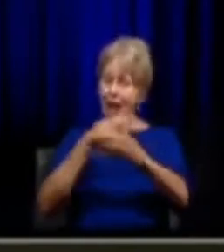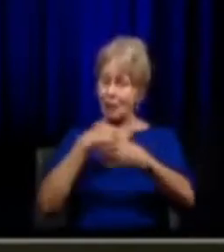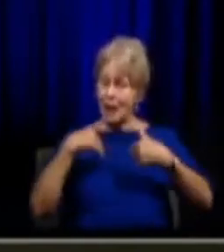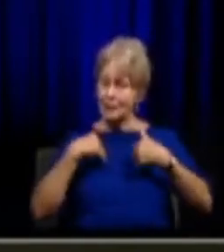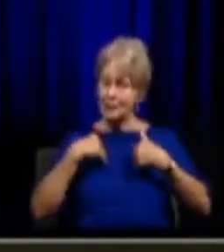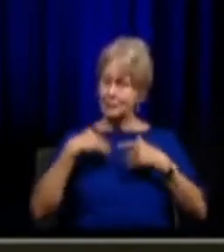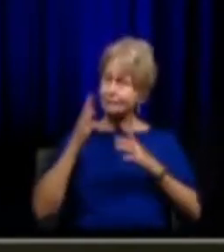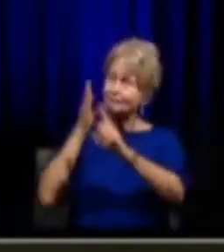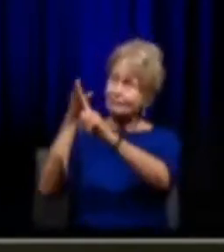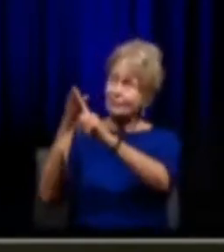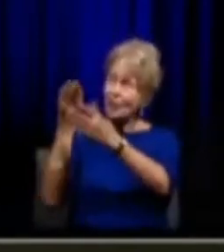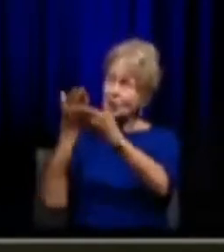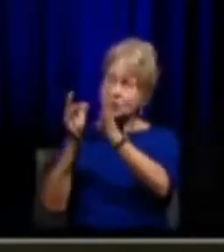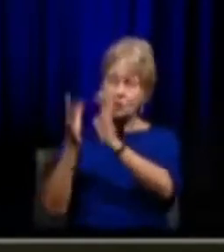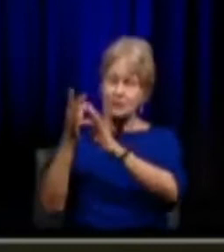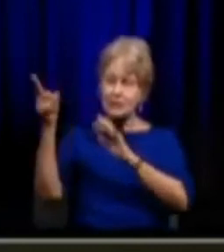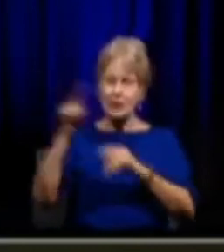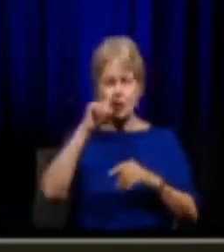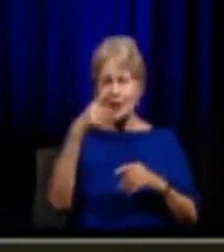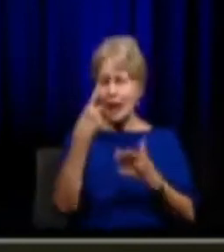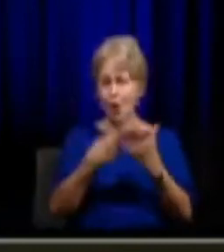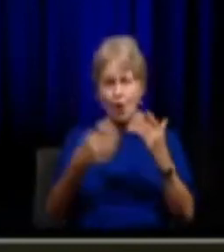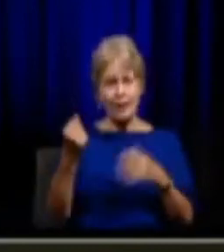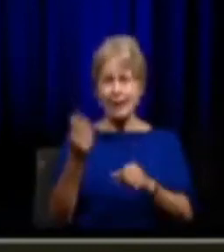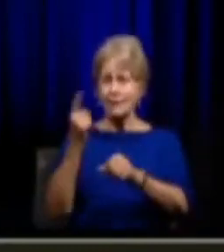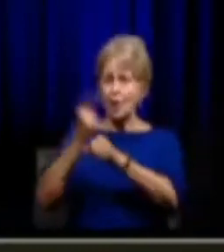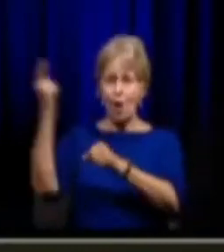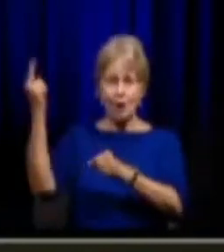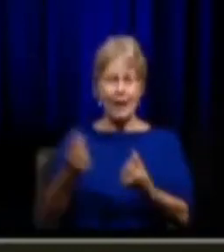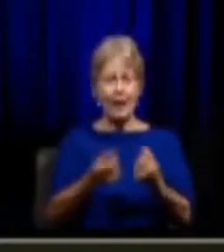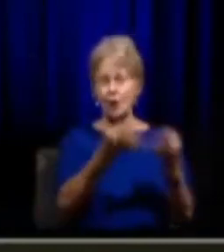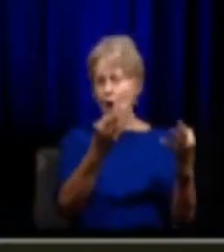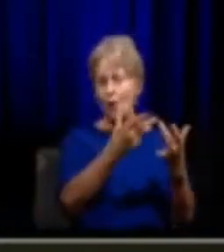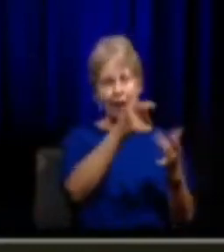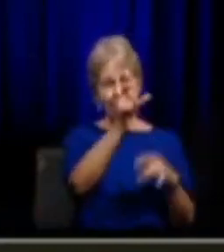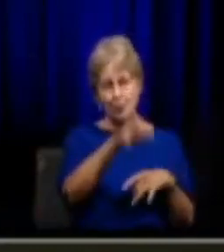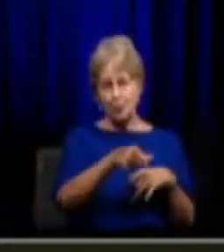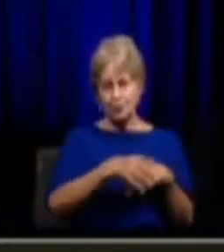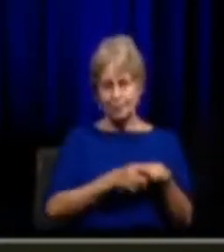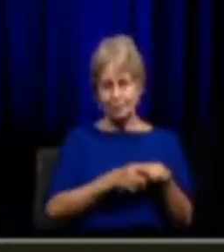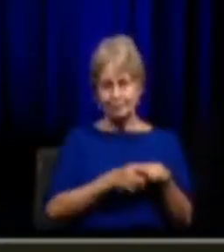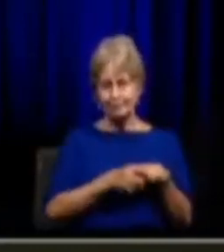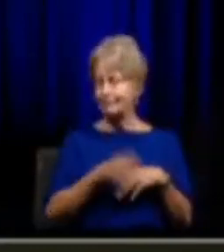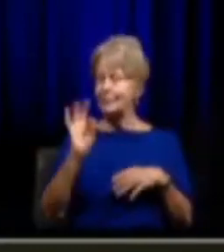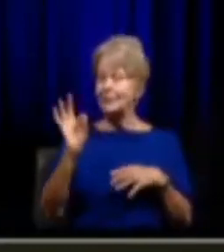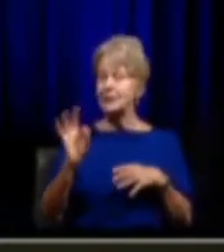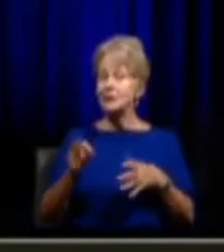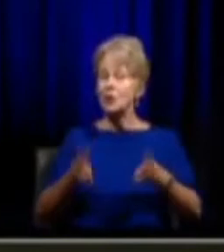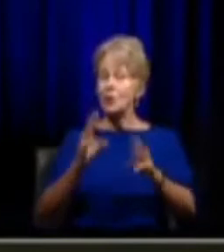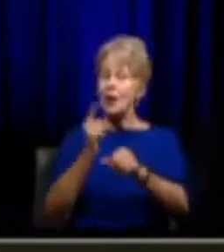both. You can't just have one. You can't just have God and no one else. That's not how God has wired you. It's not how he's created